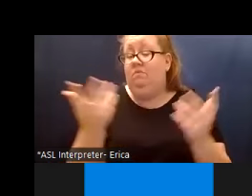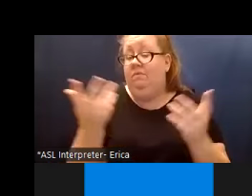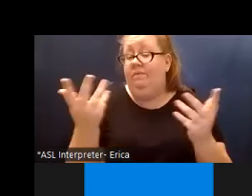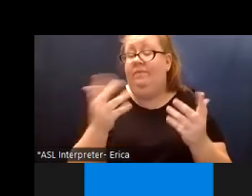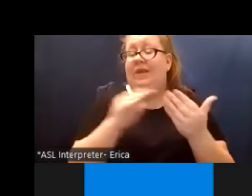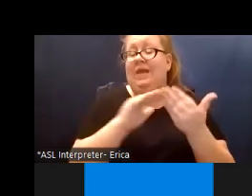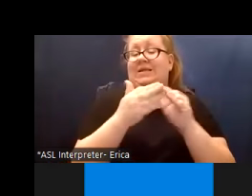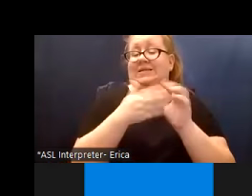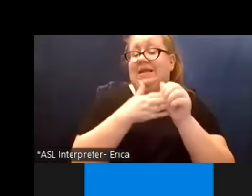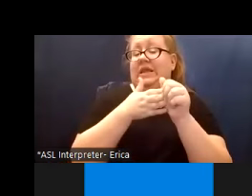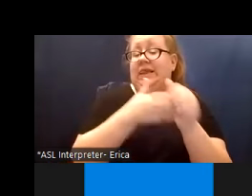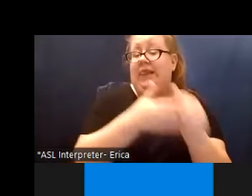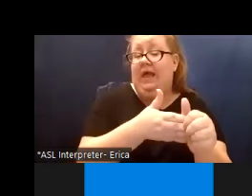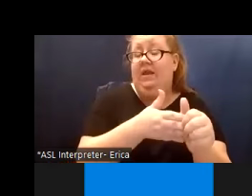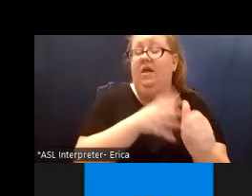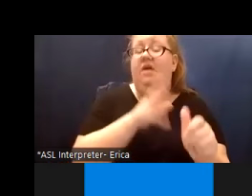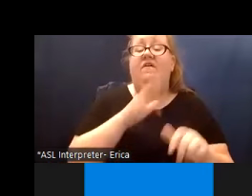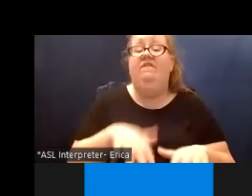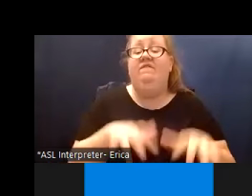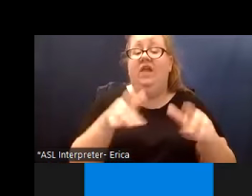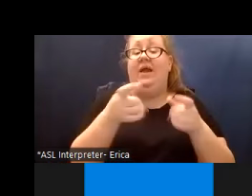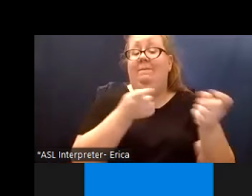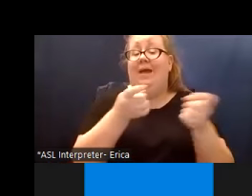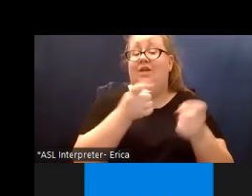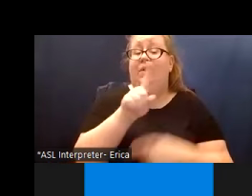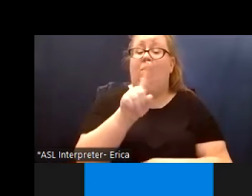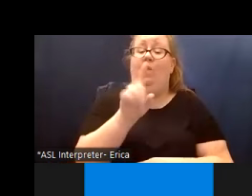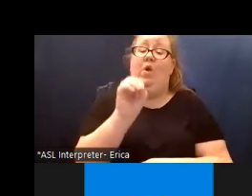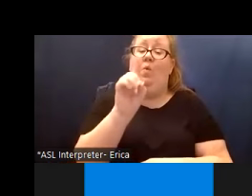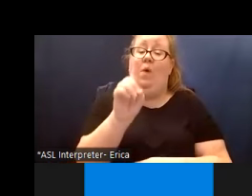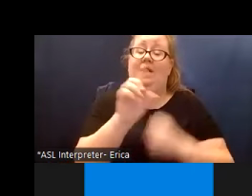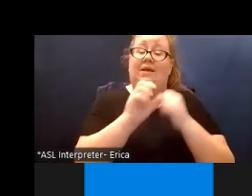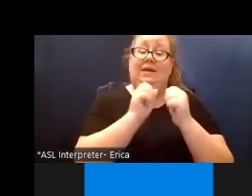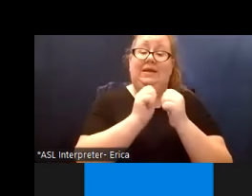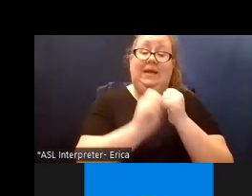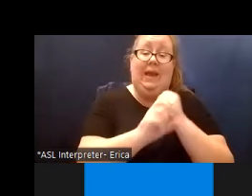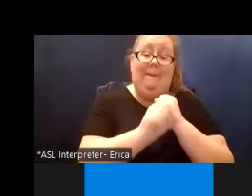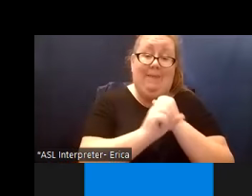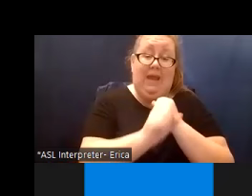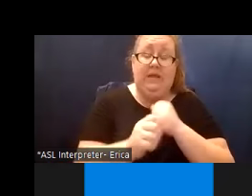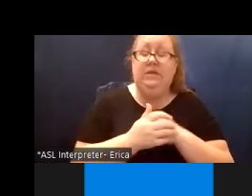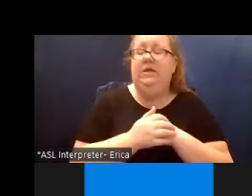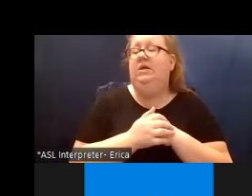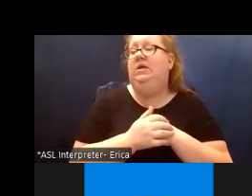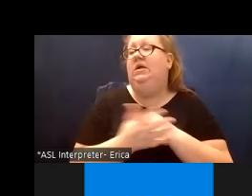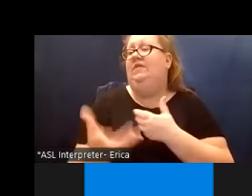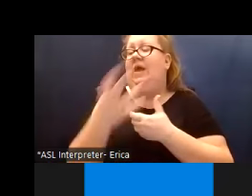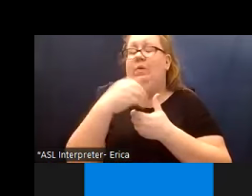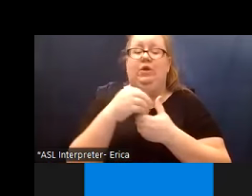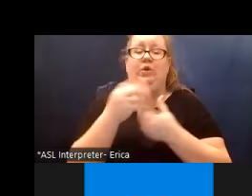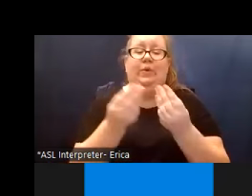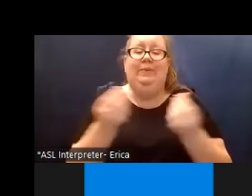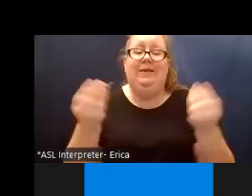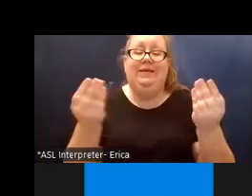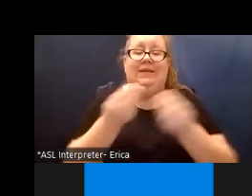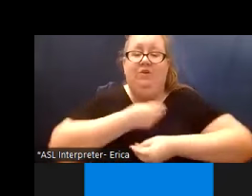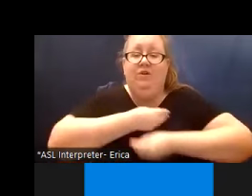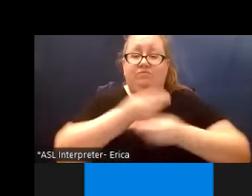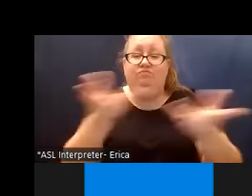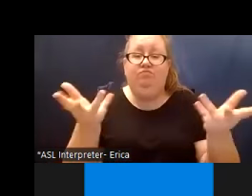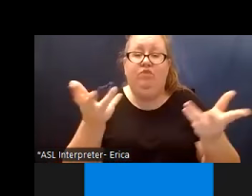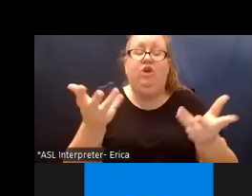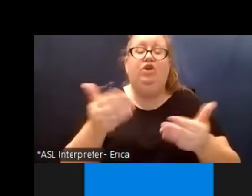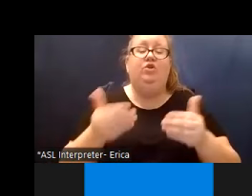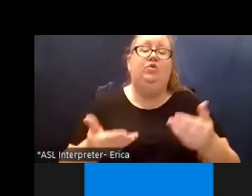city-led flood management 101 campaign. So this would include materials to increase awareness about